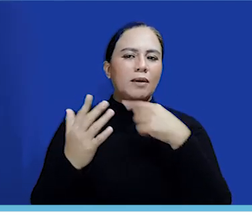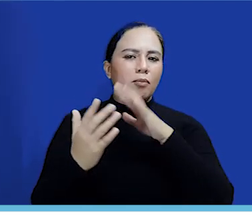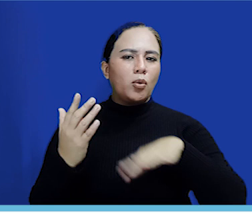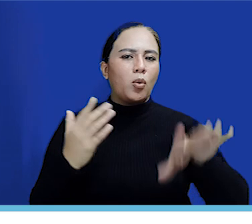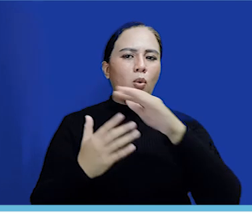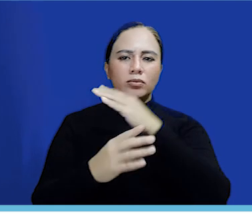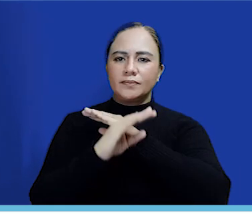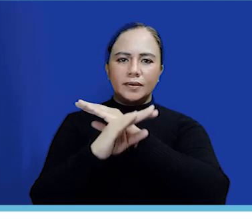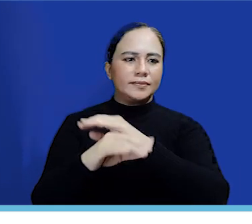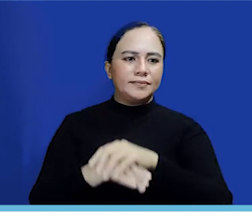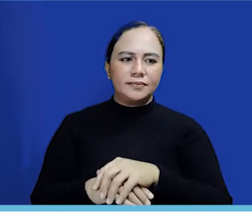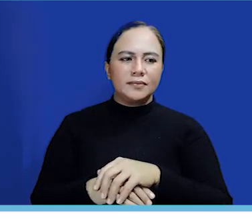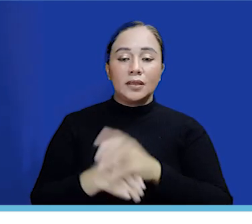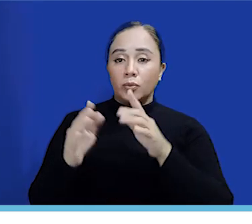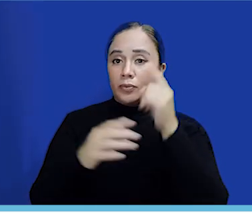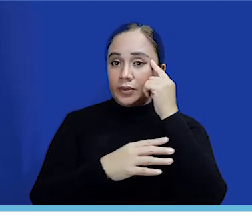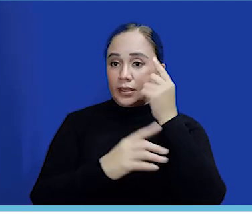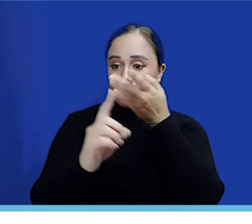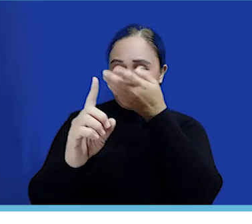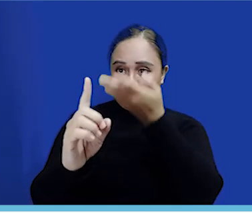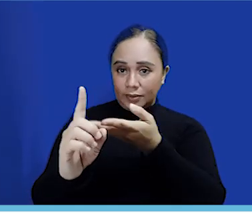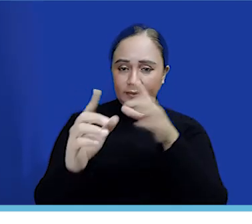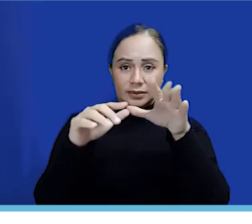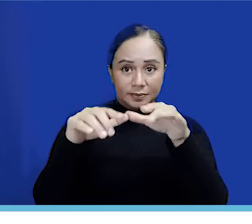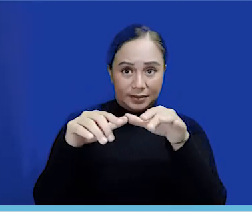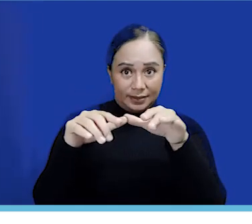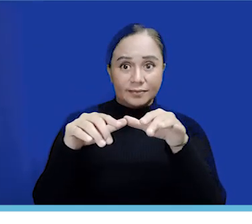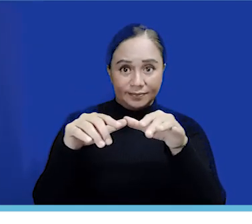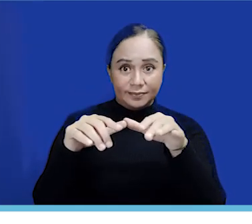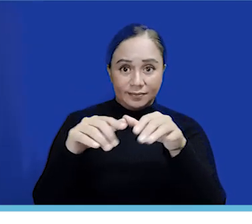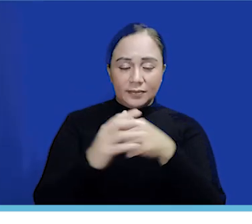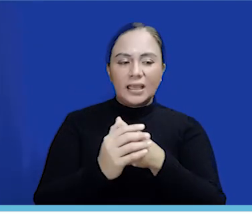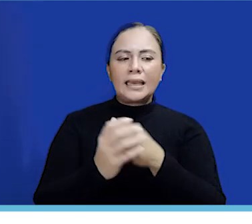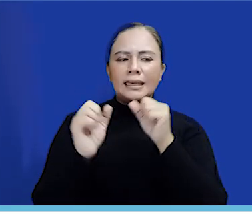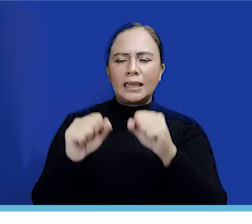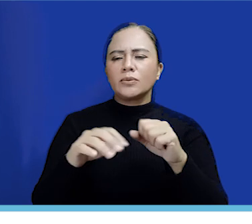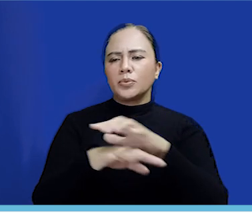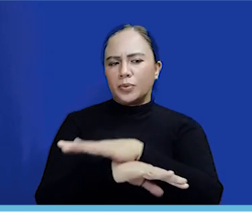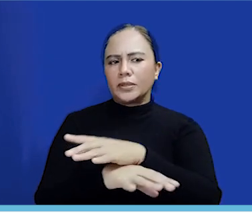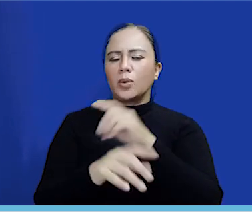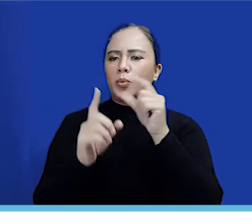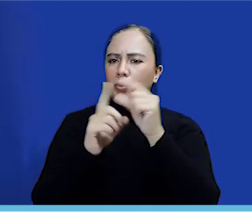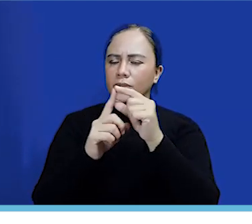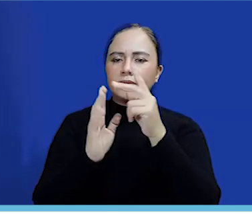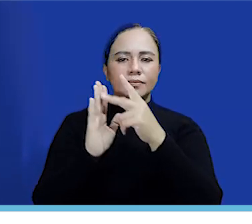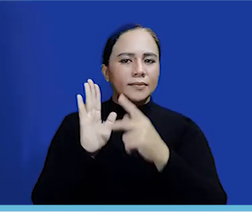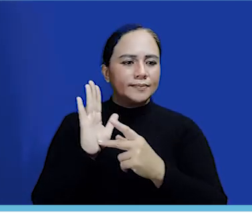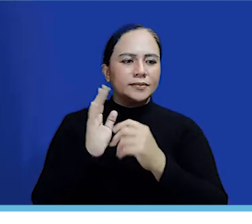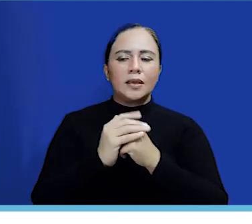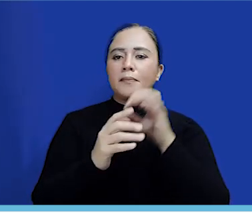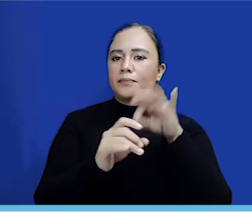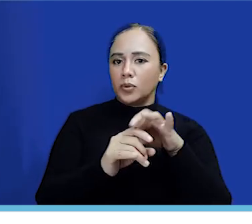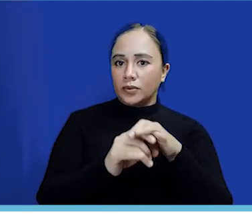deep-seated among the barriers. The way we think of disability and persons with disabilities can influence our words,